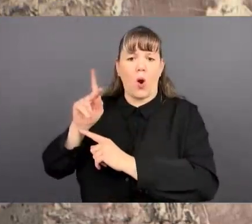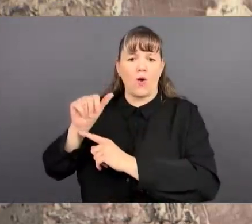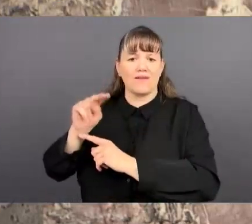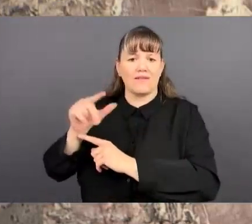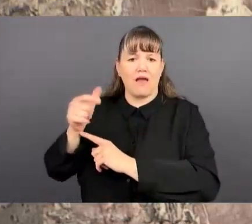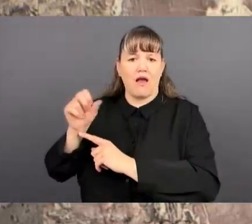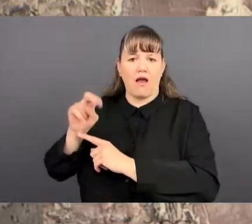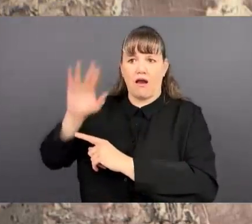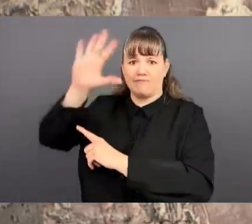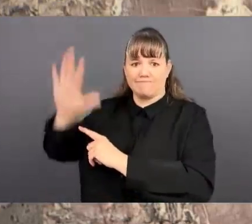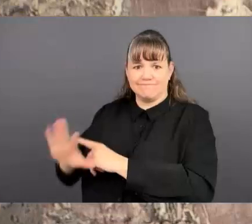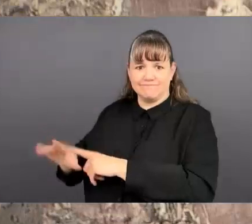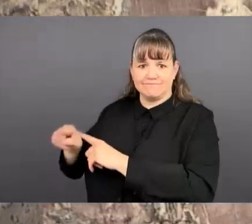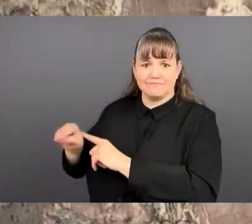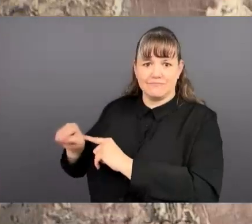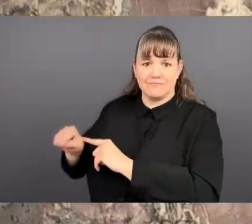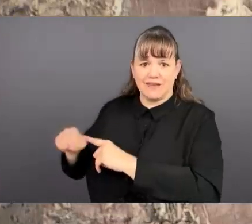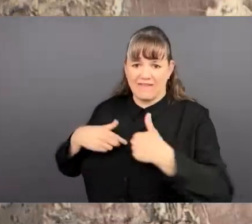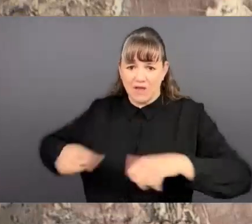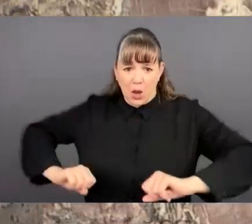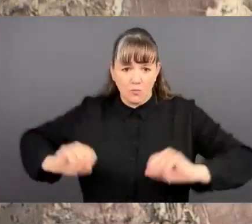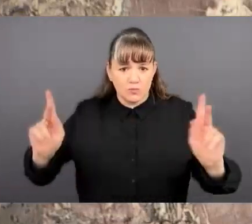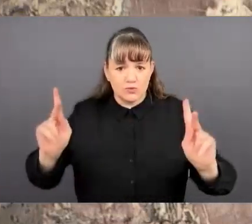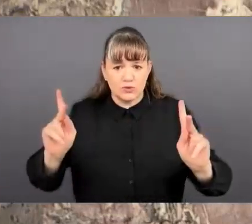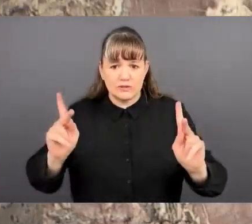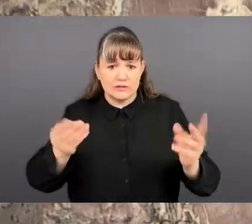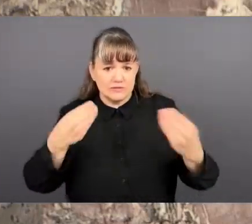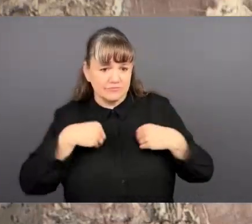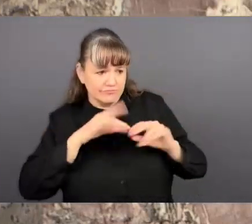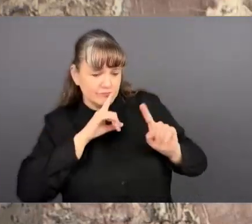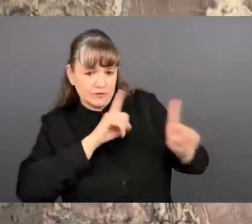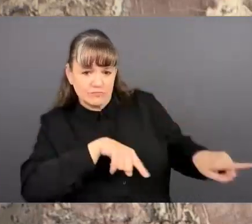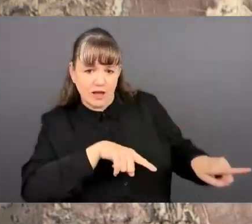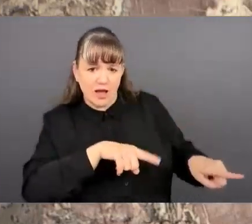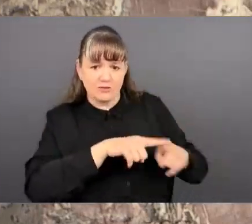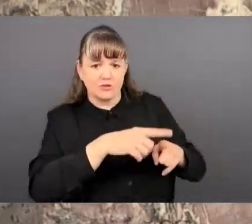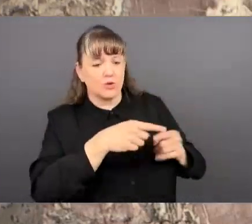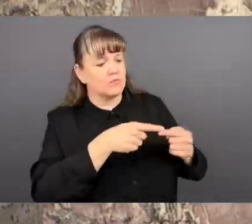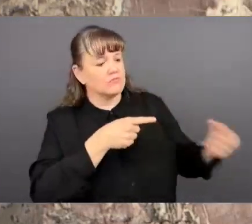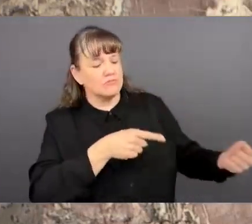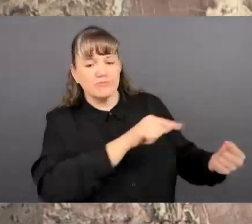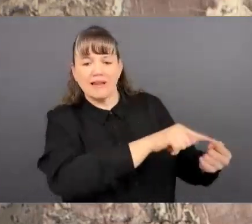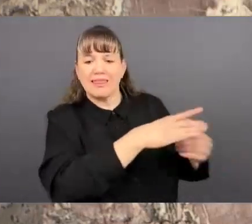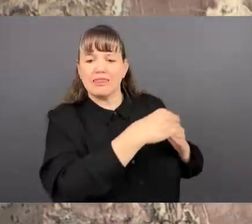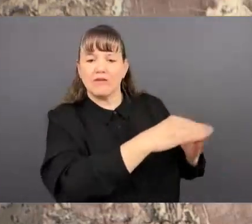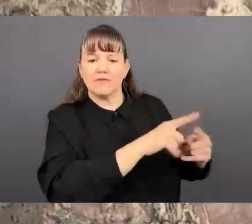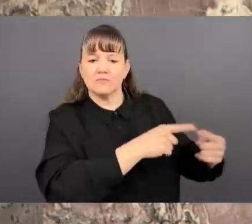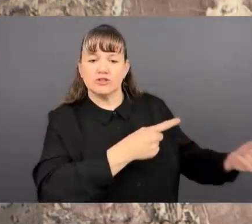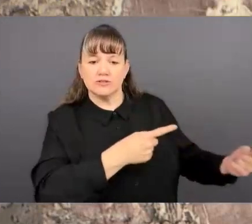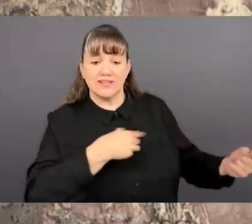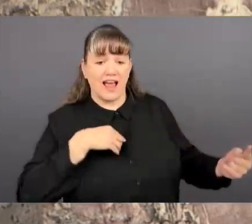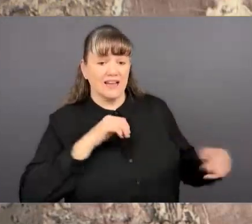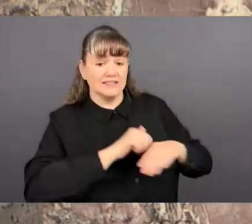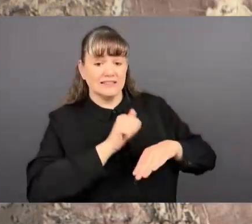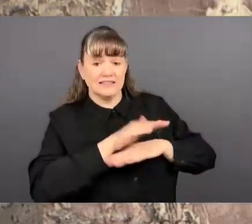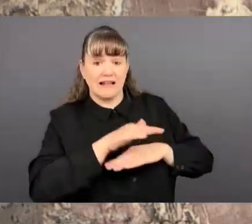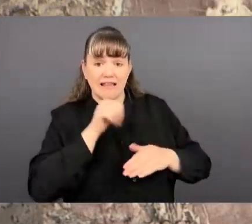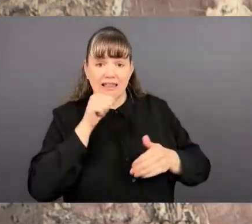Leader of the Opposition. I sent him a letter last month asking him to clarify comments made by